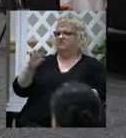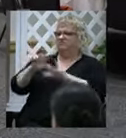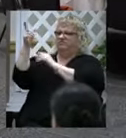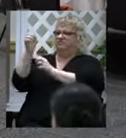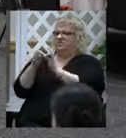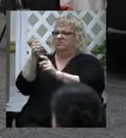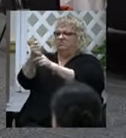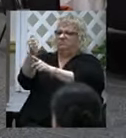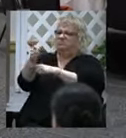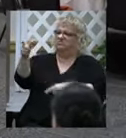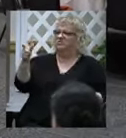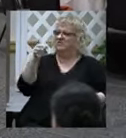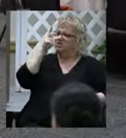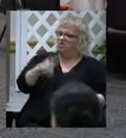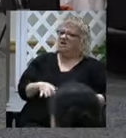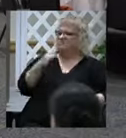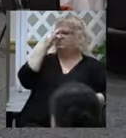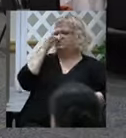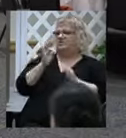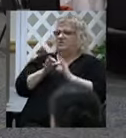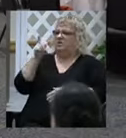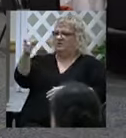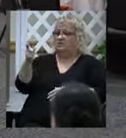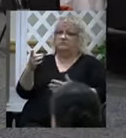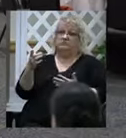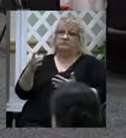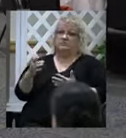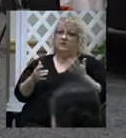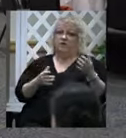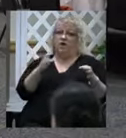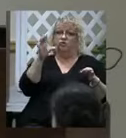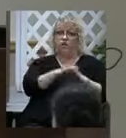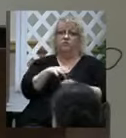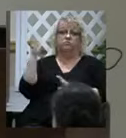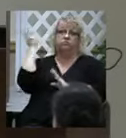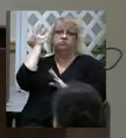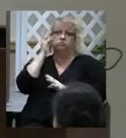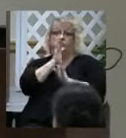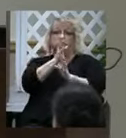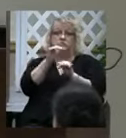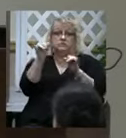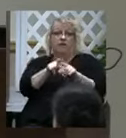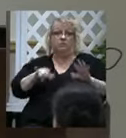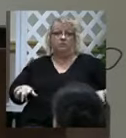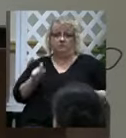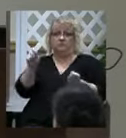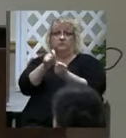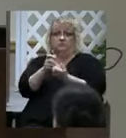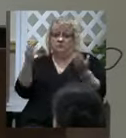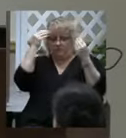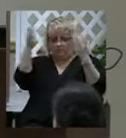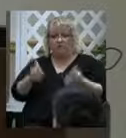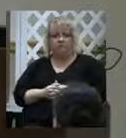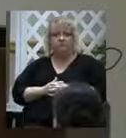sense, you know, you're a crappy interpreter. But, you know, maybe it was crap that they're interpreting and it was completely accurate.